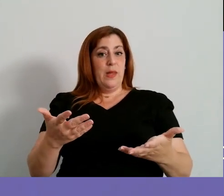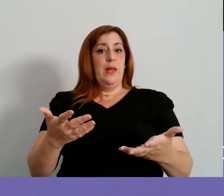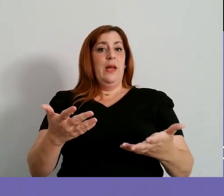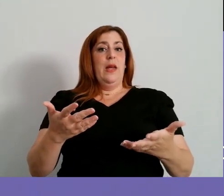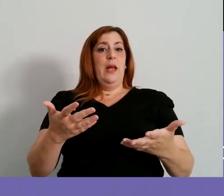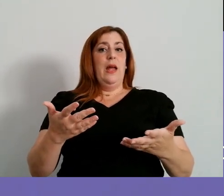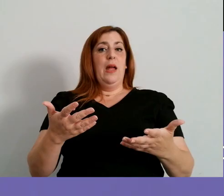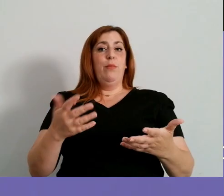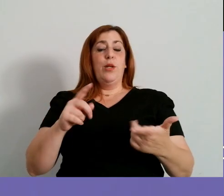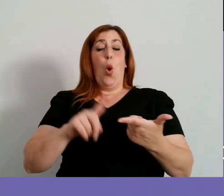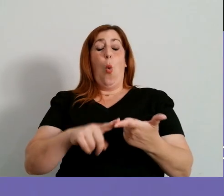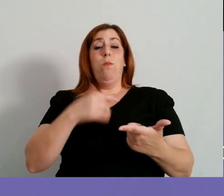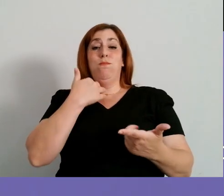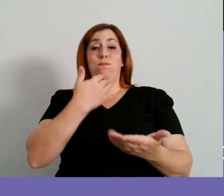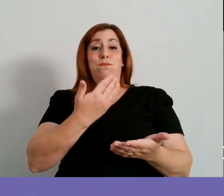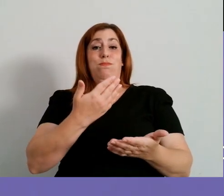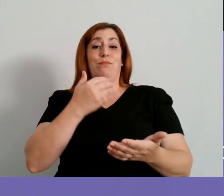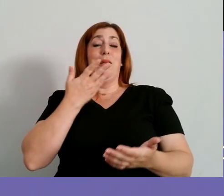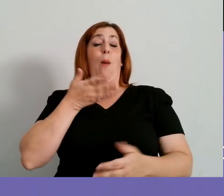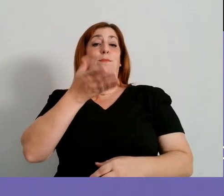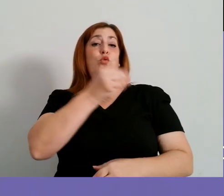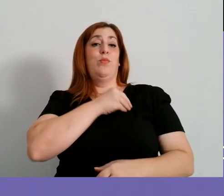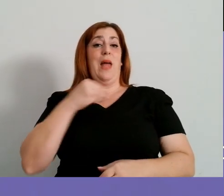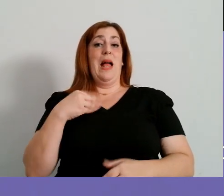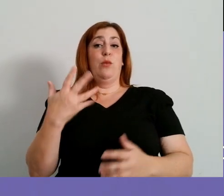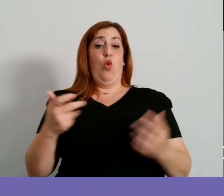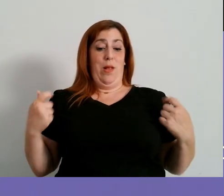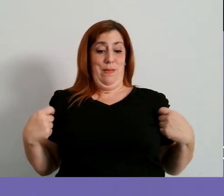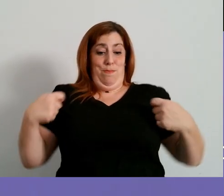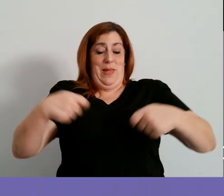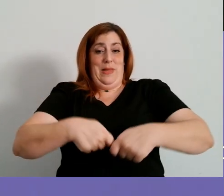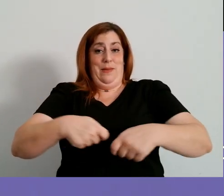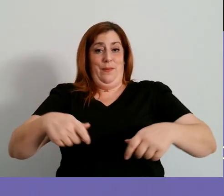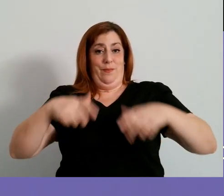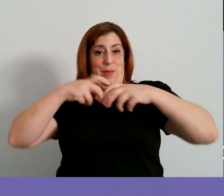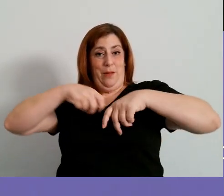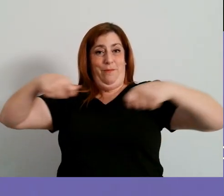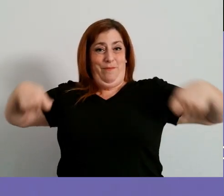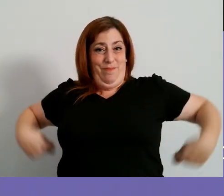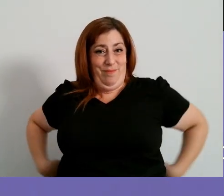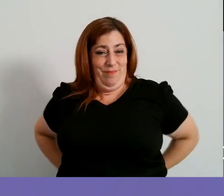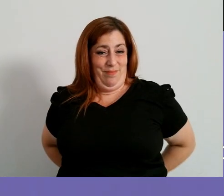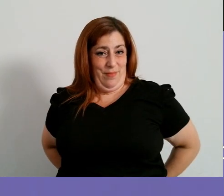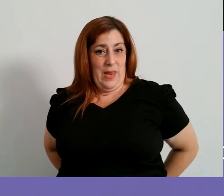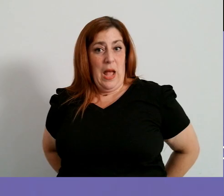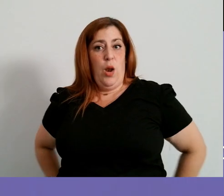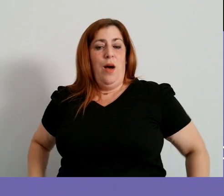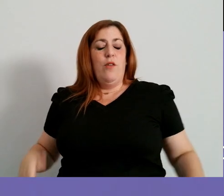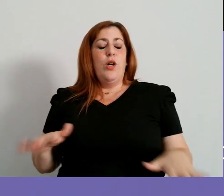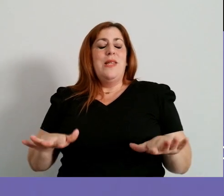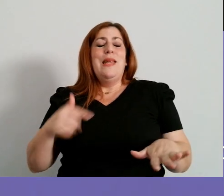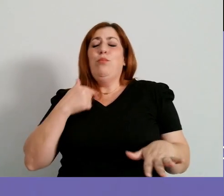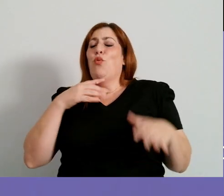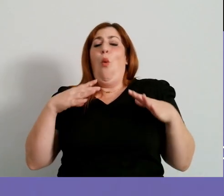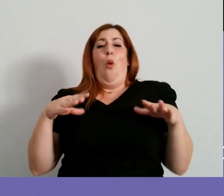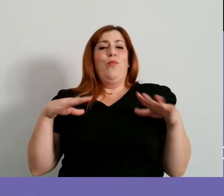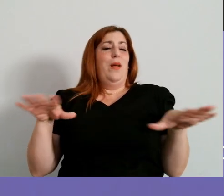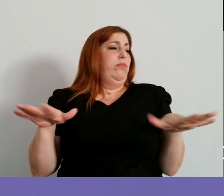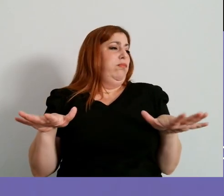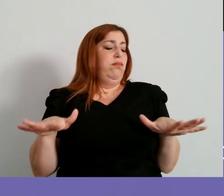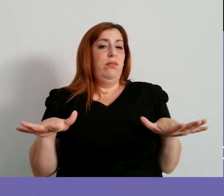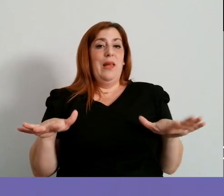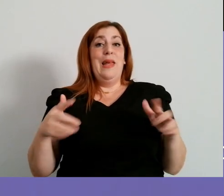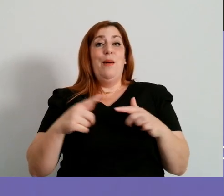touch or like putting on hospital gown. So a lot of misunderstandings can occur